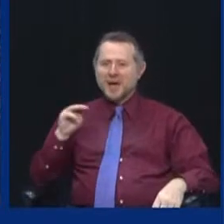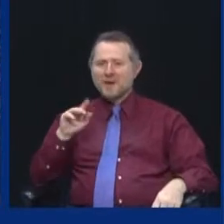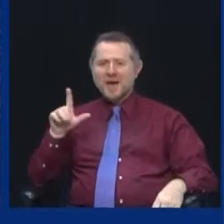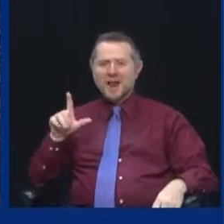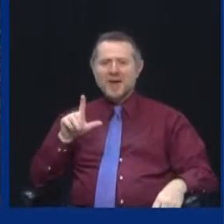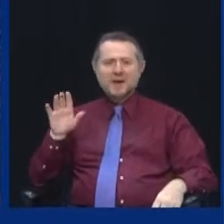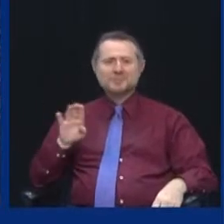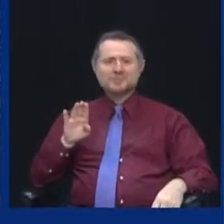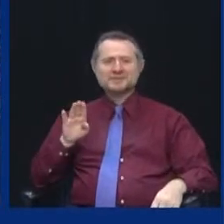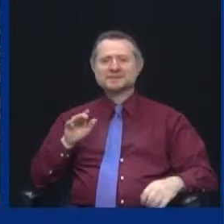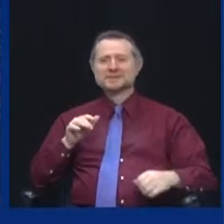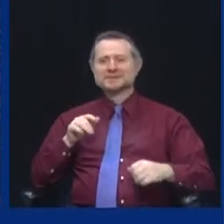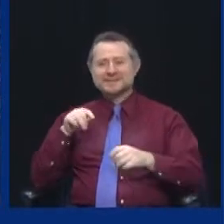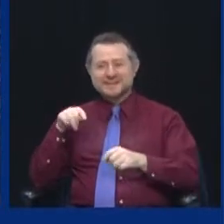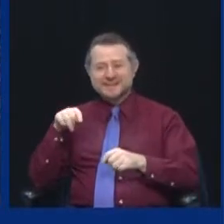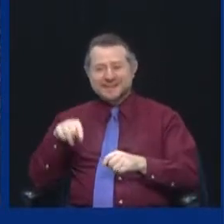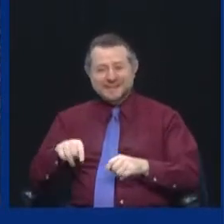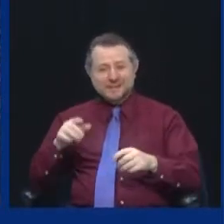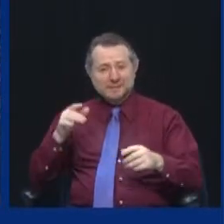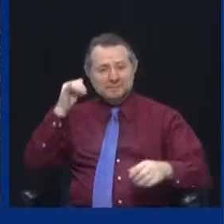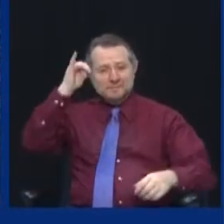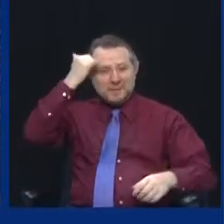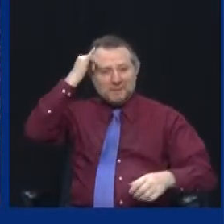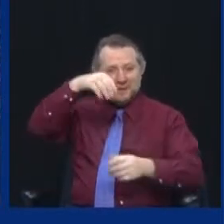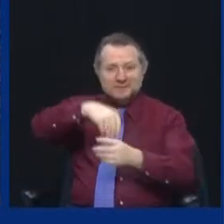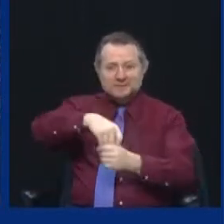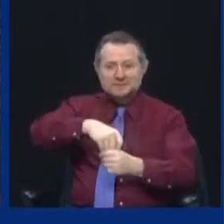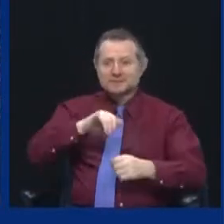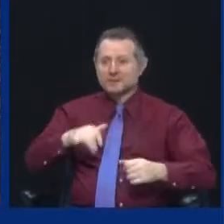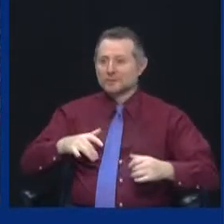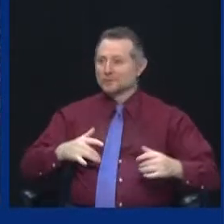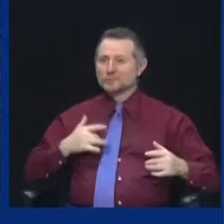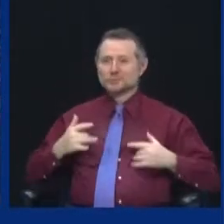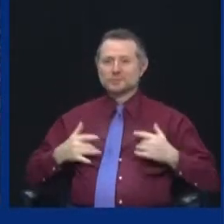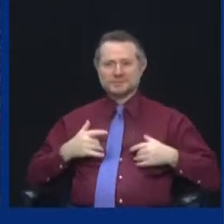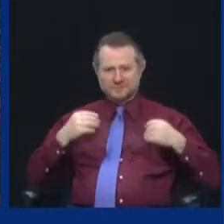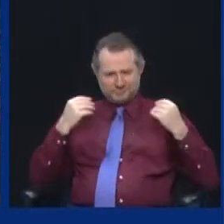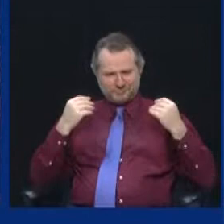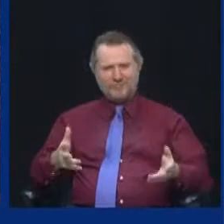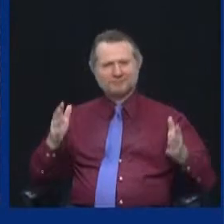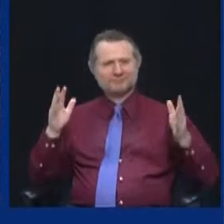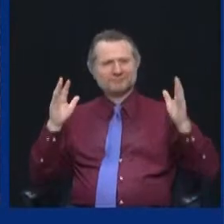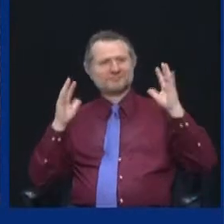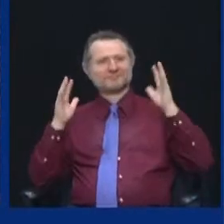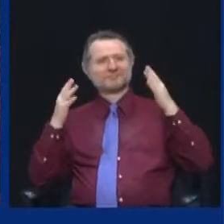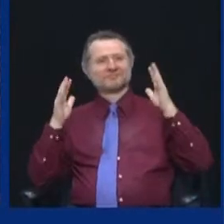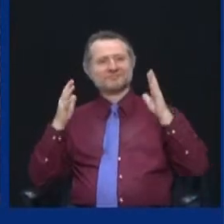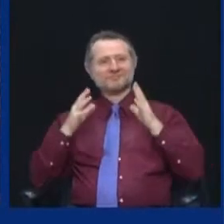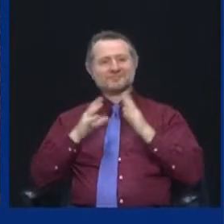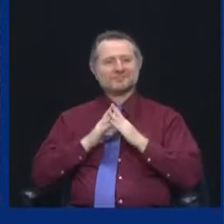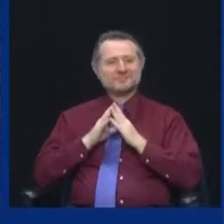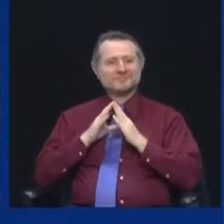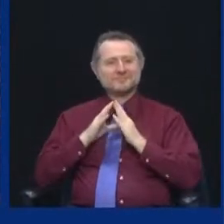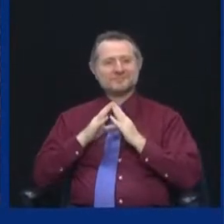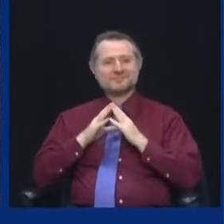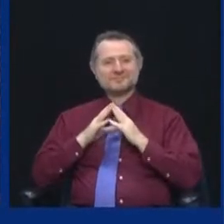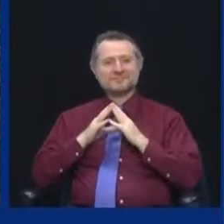Baseball in Buffalo. Isn't that extraordinary? Let's give them a round of applause.